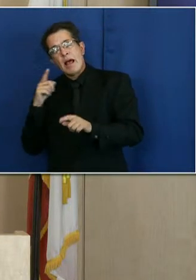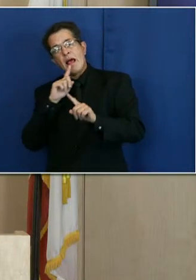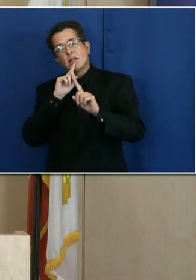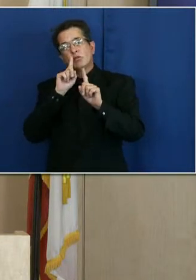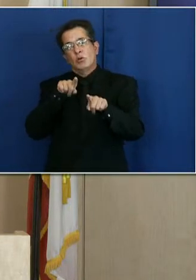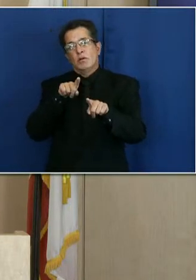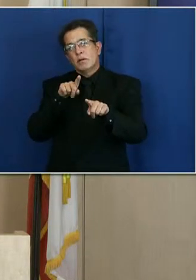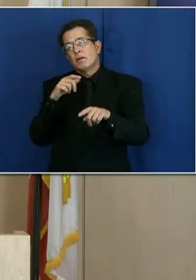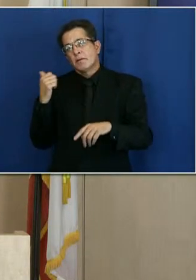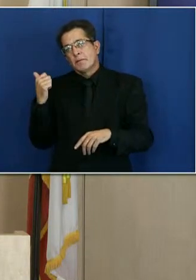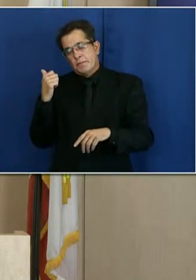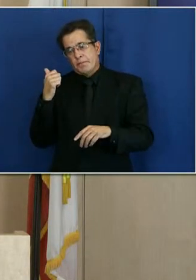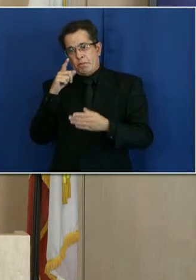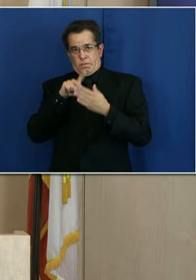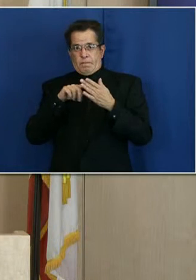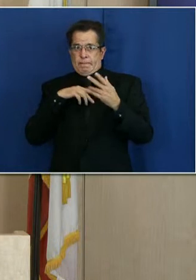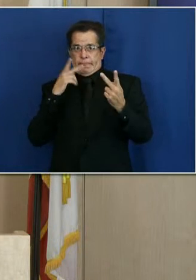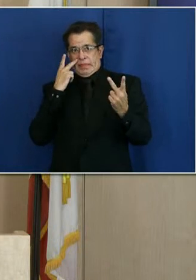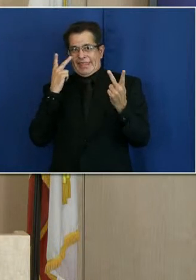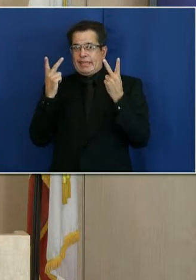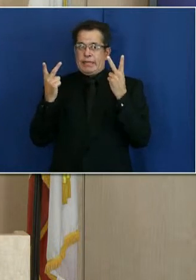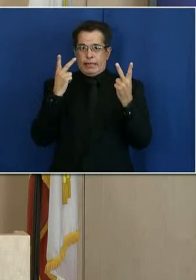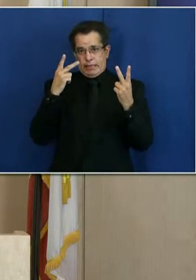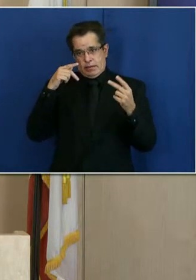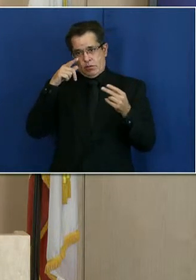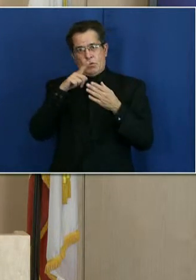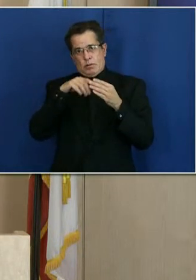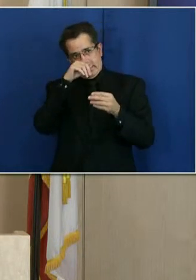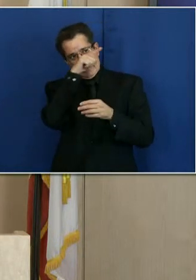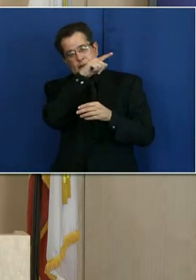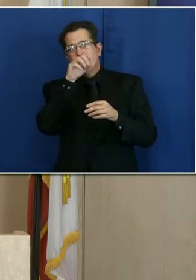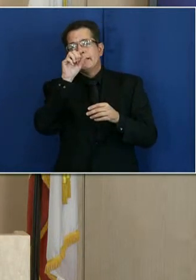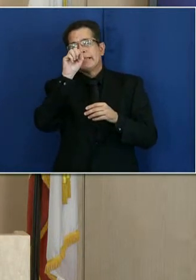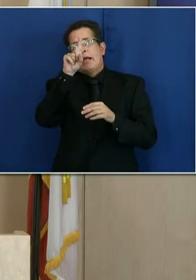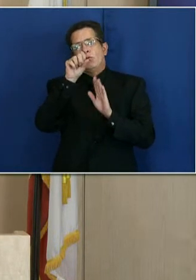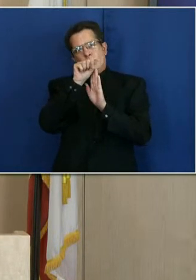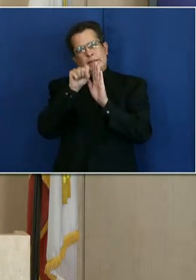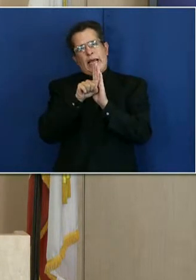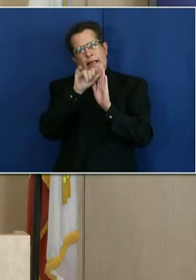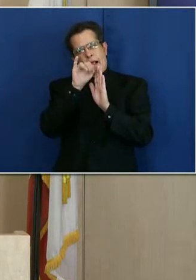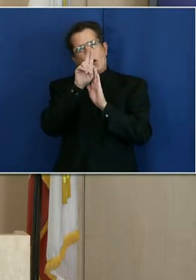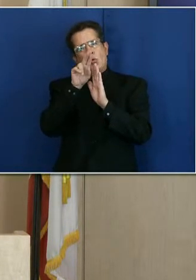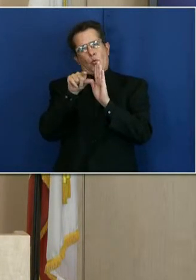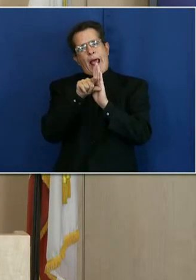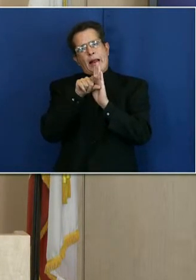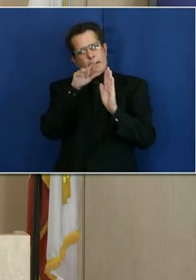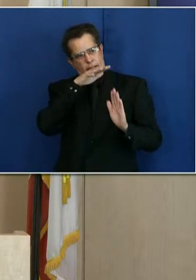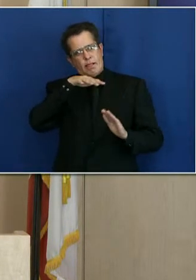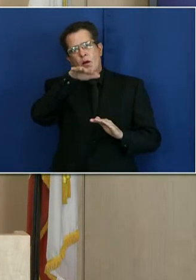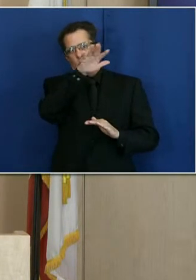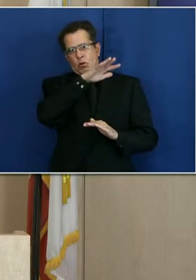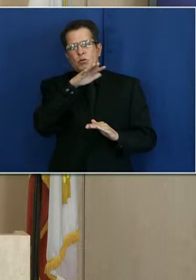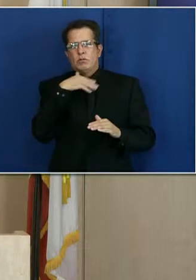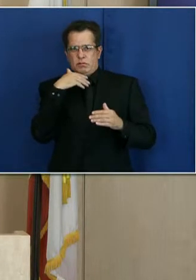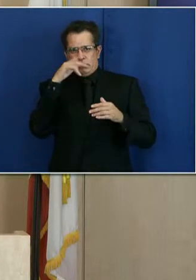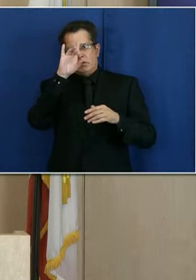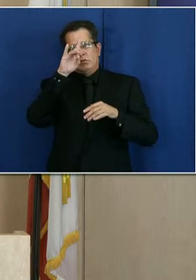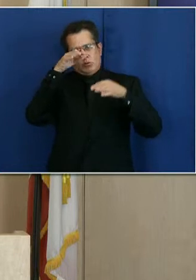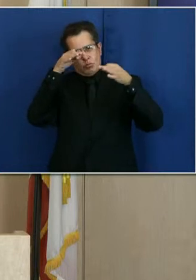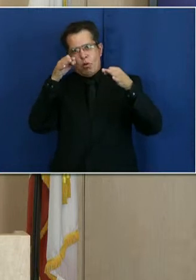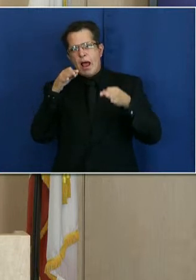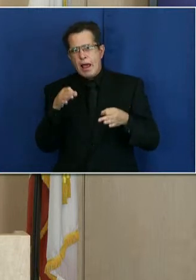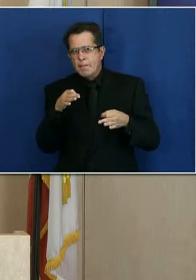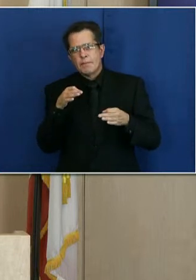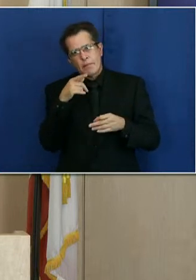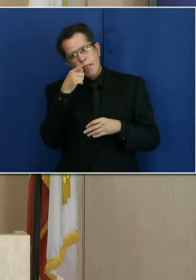the cases we've been describing in the San Diego State undergraduate population is very well described. We have